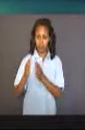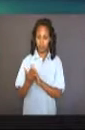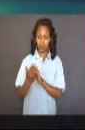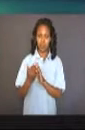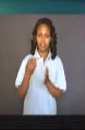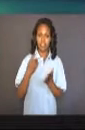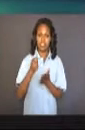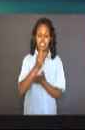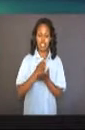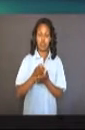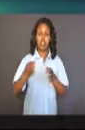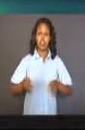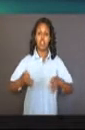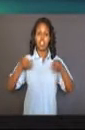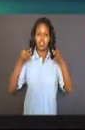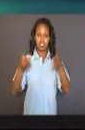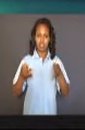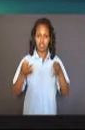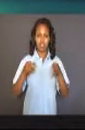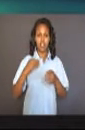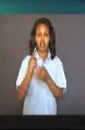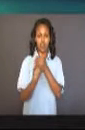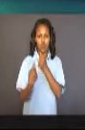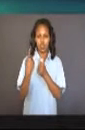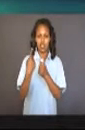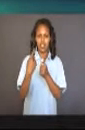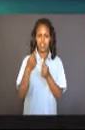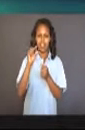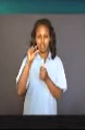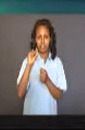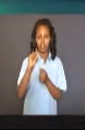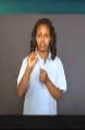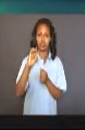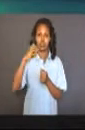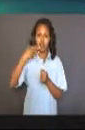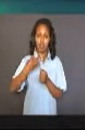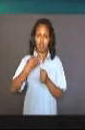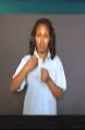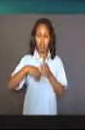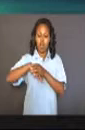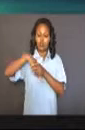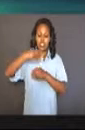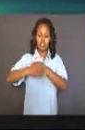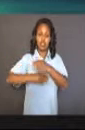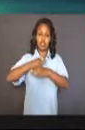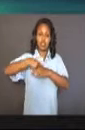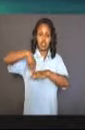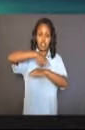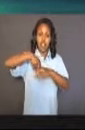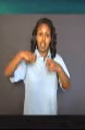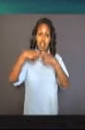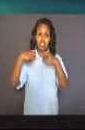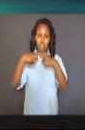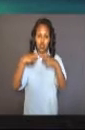In semiconductors, only a few of the outermost